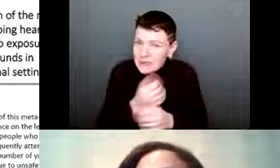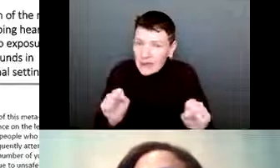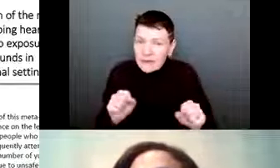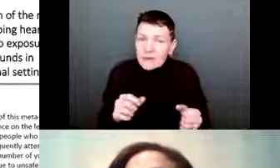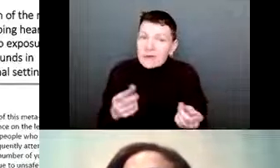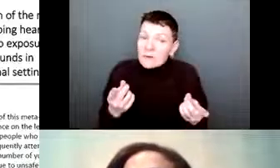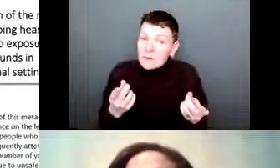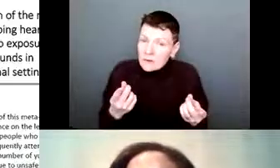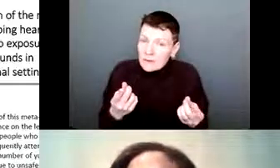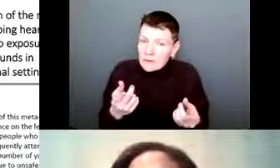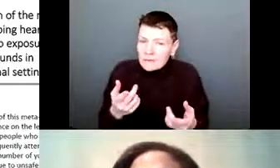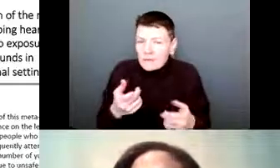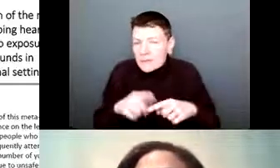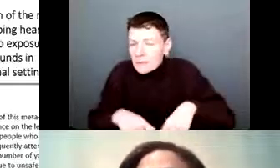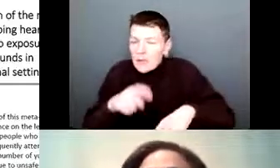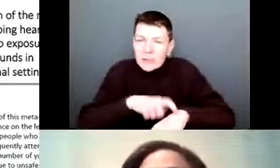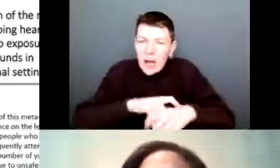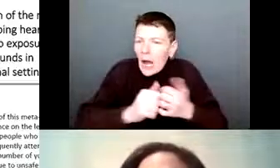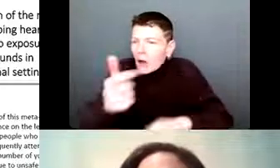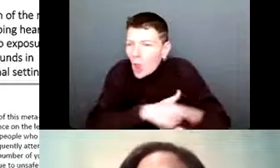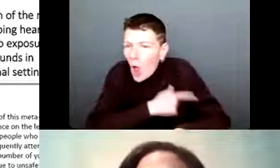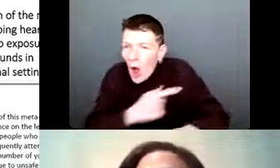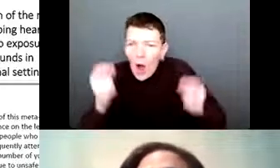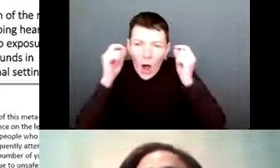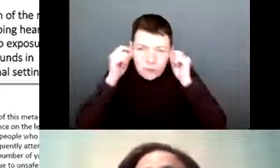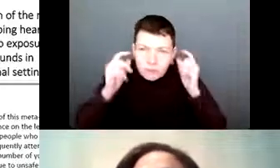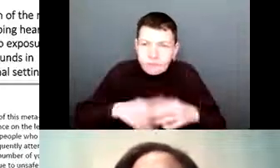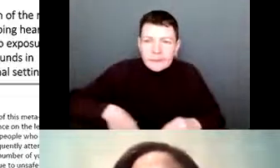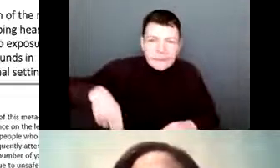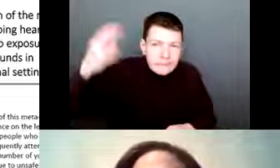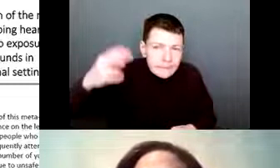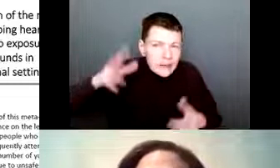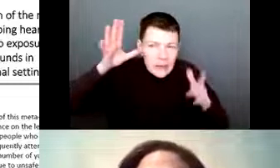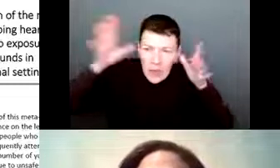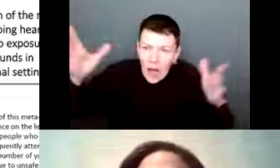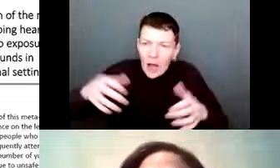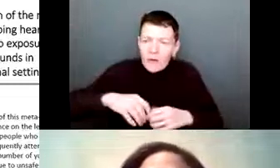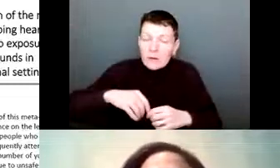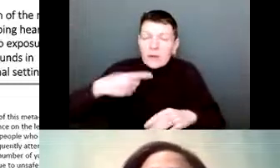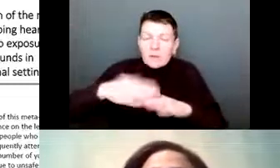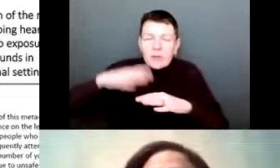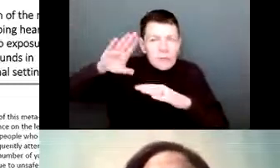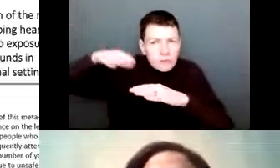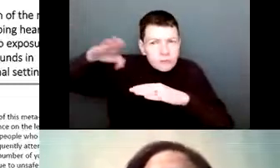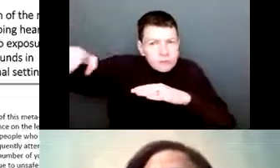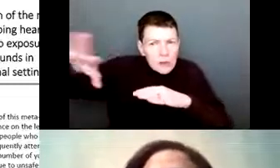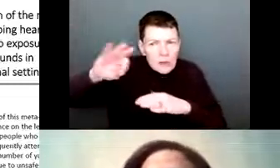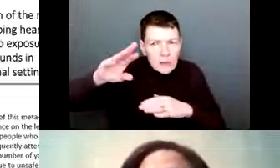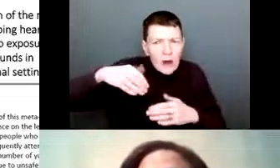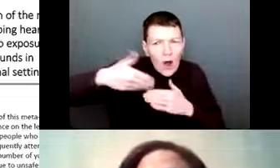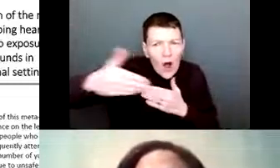is dependent on time, the time we use it, the volume it's in, and the frequency of the use. And also in